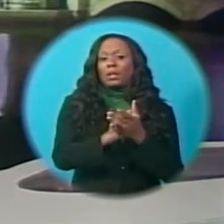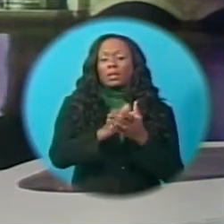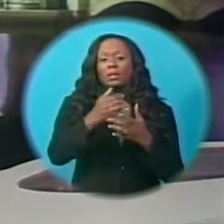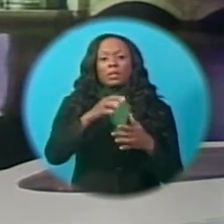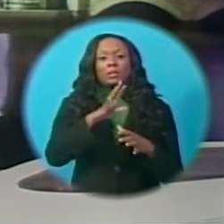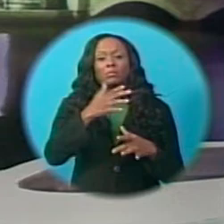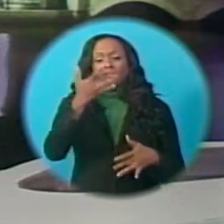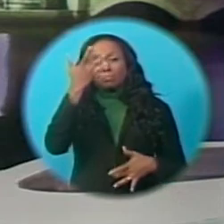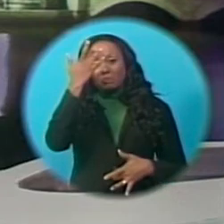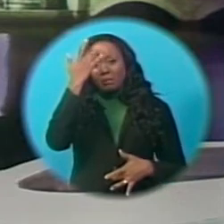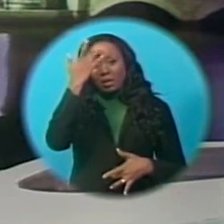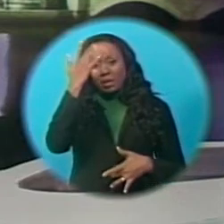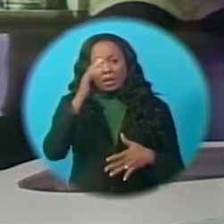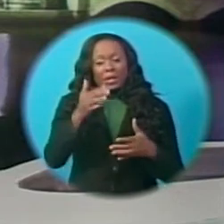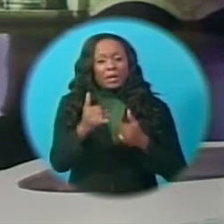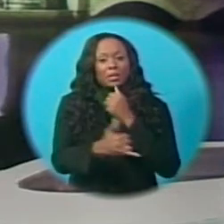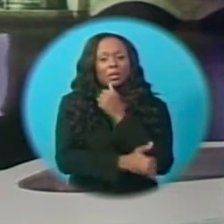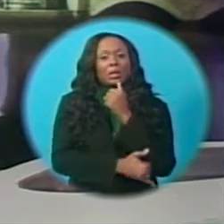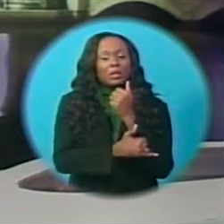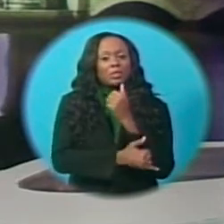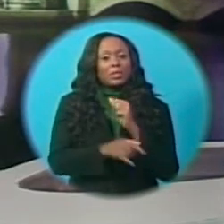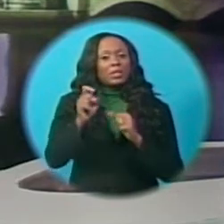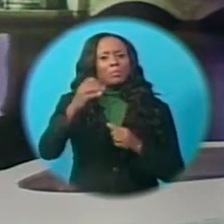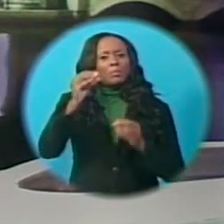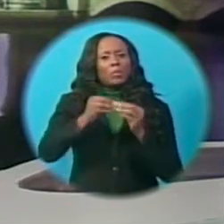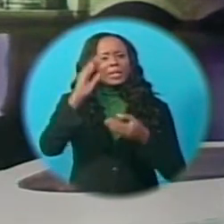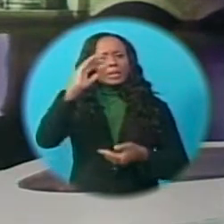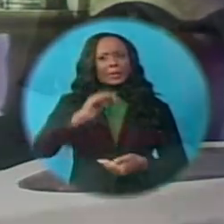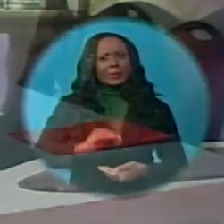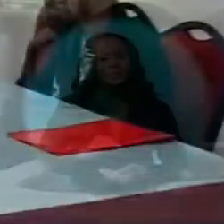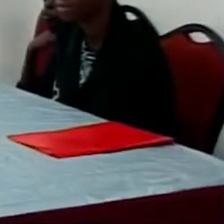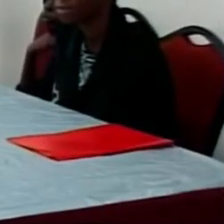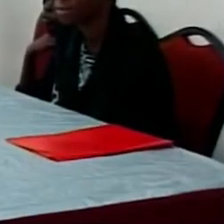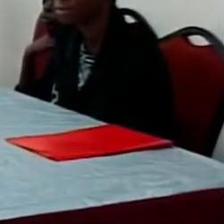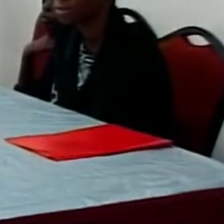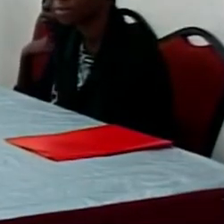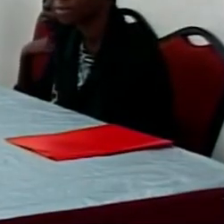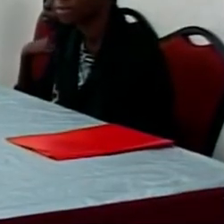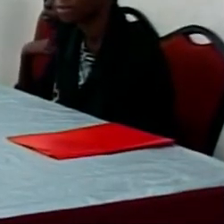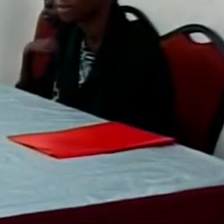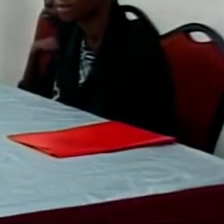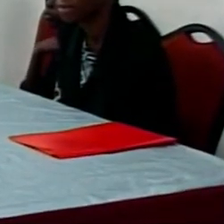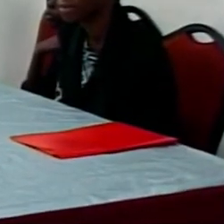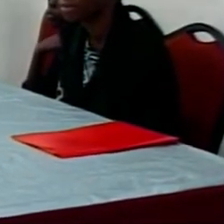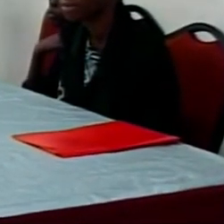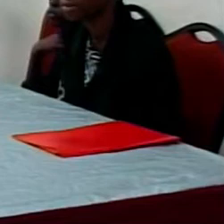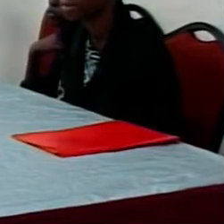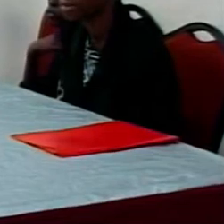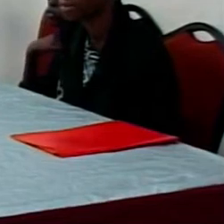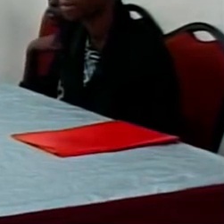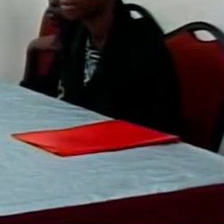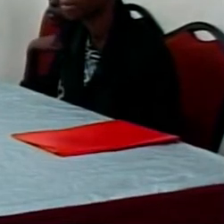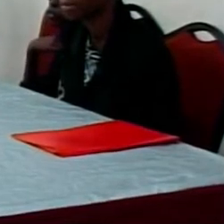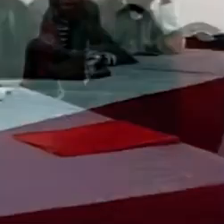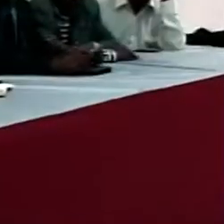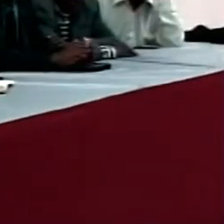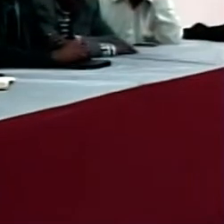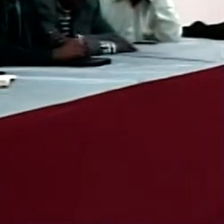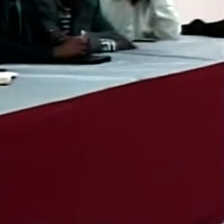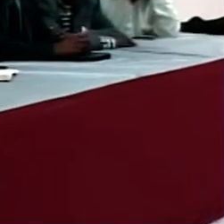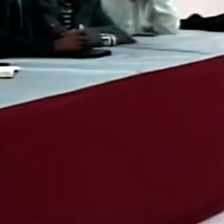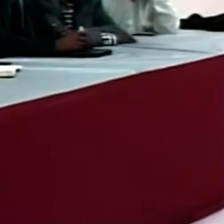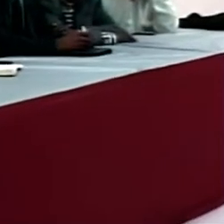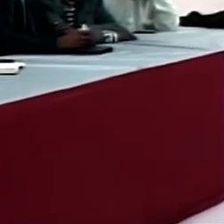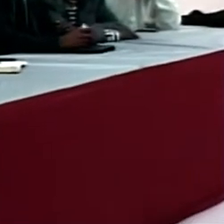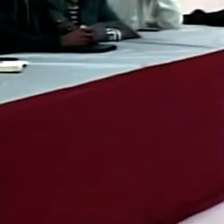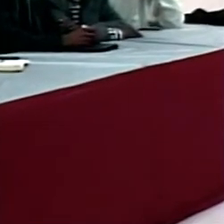of non-communicable diseases in the country. Following yet another debate, all of them agreed greater efforts are needed at both the individual